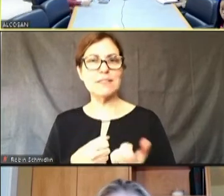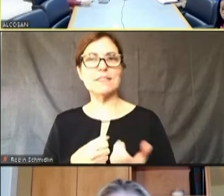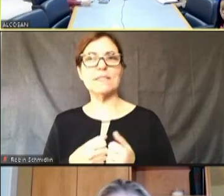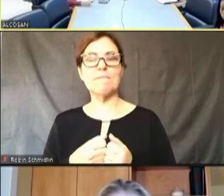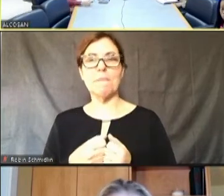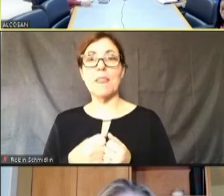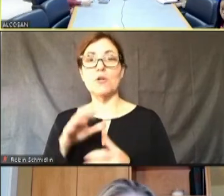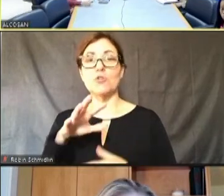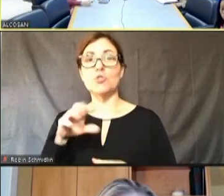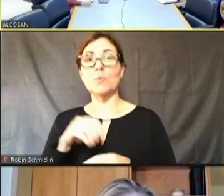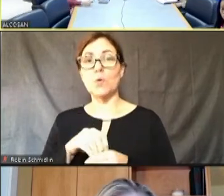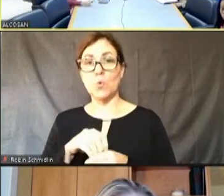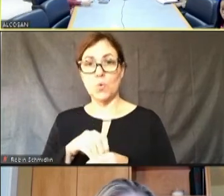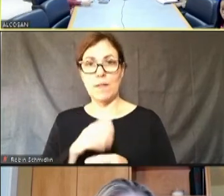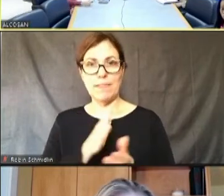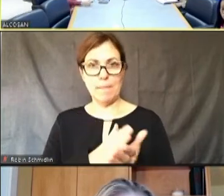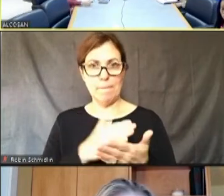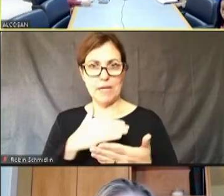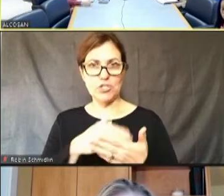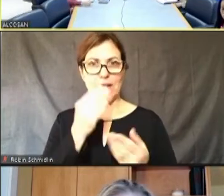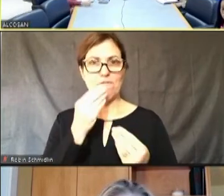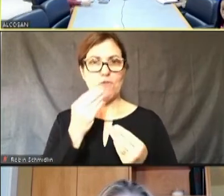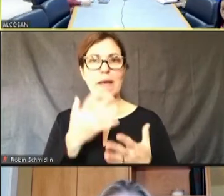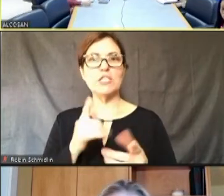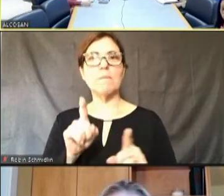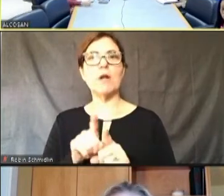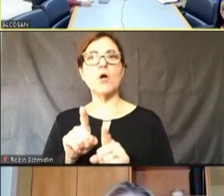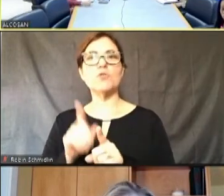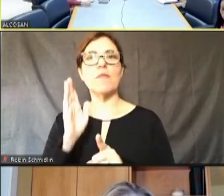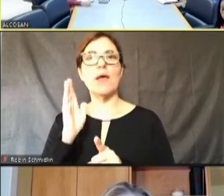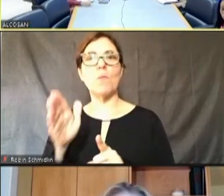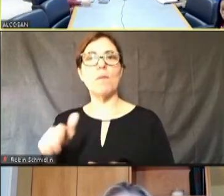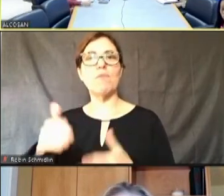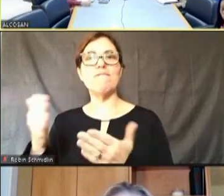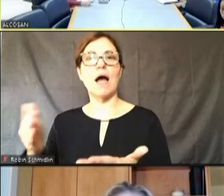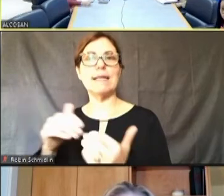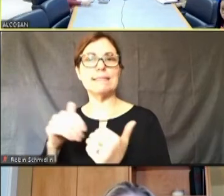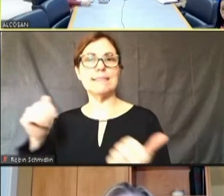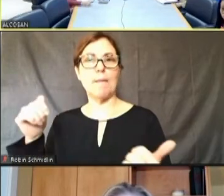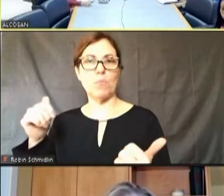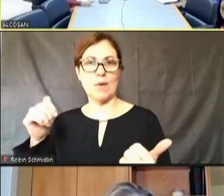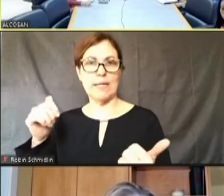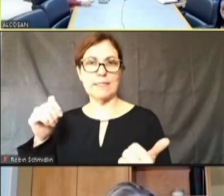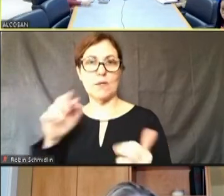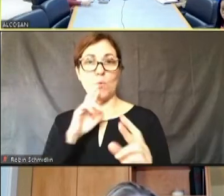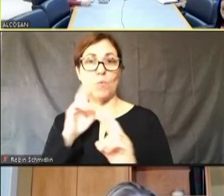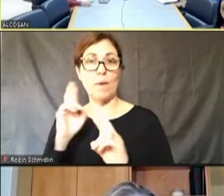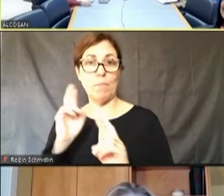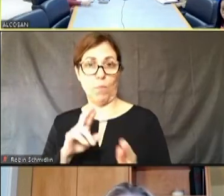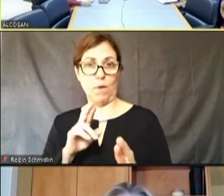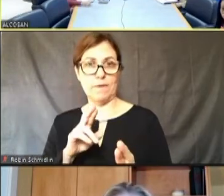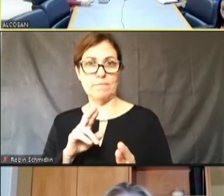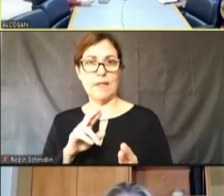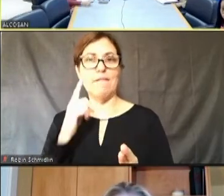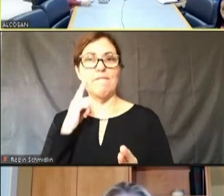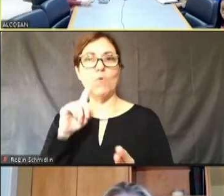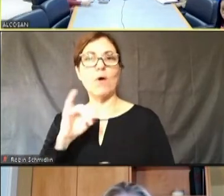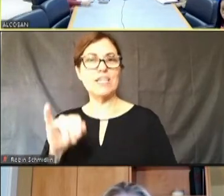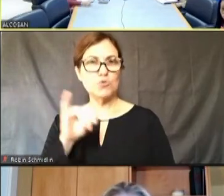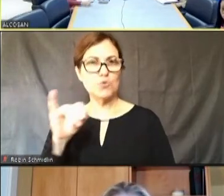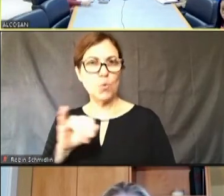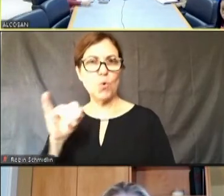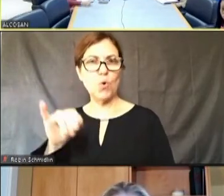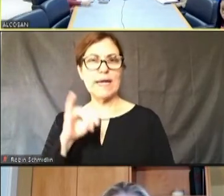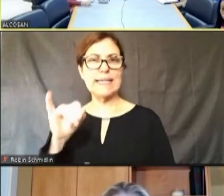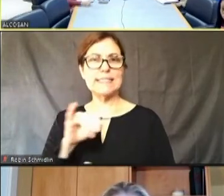our budgeted information, but they also provide a separate report on our insurances, on